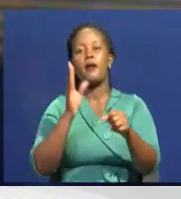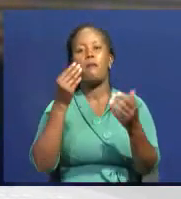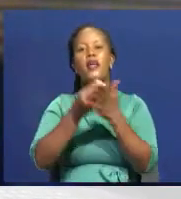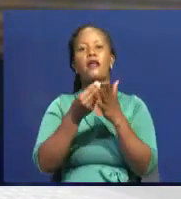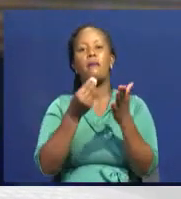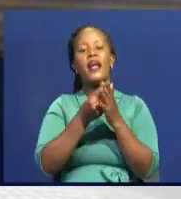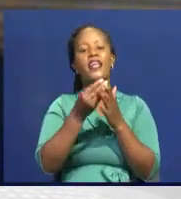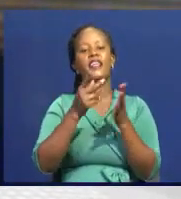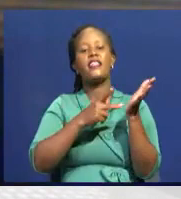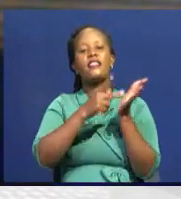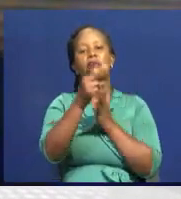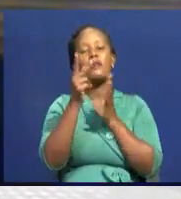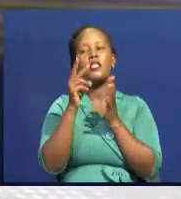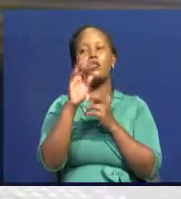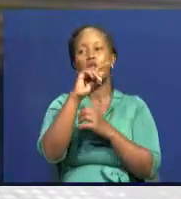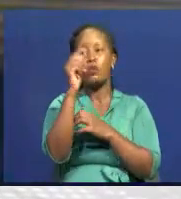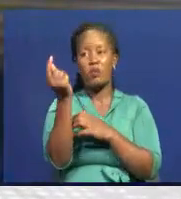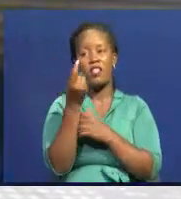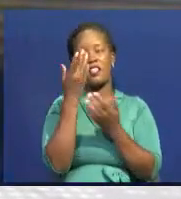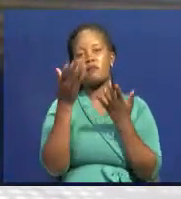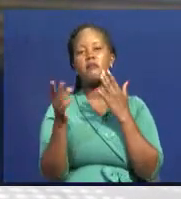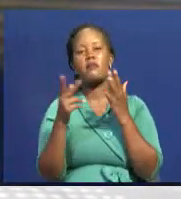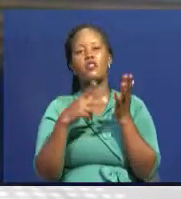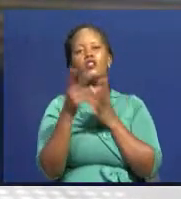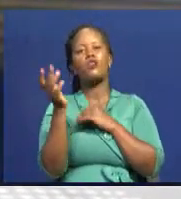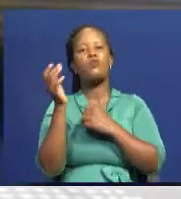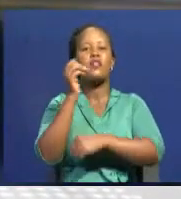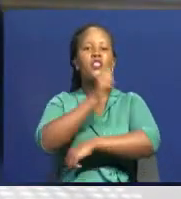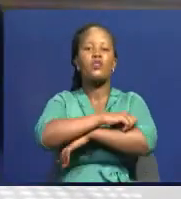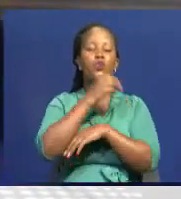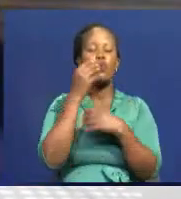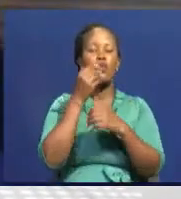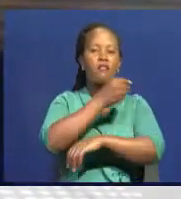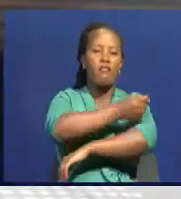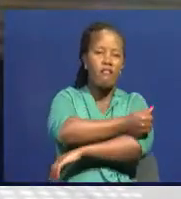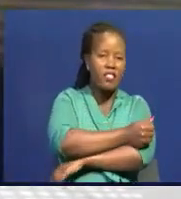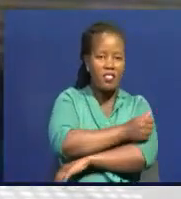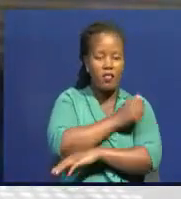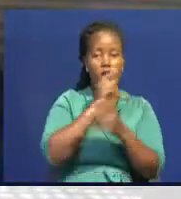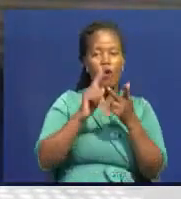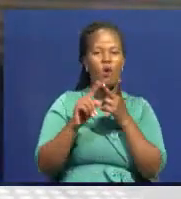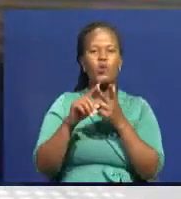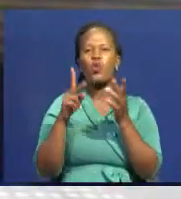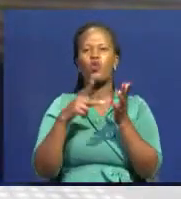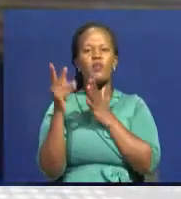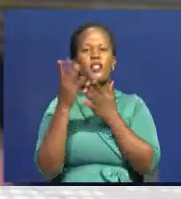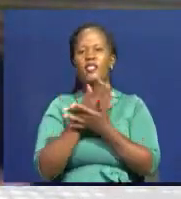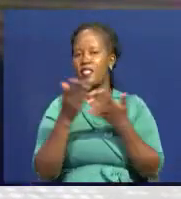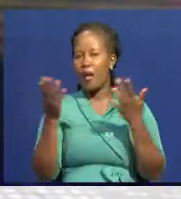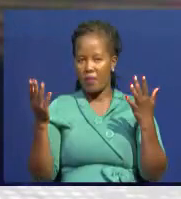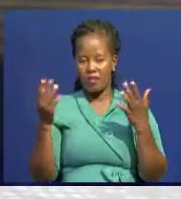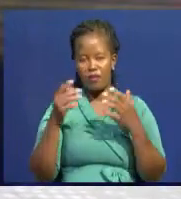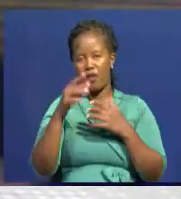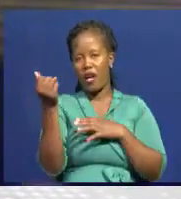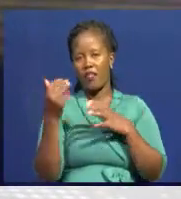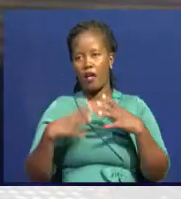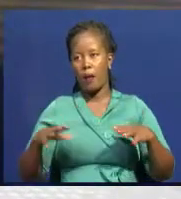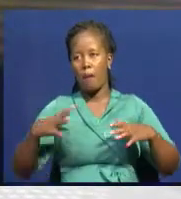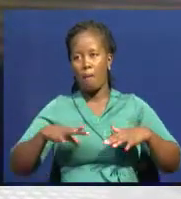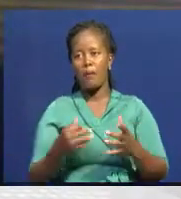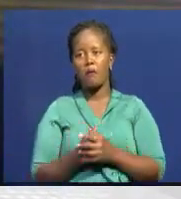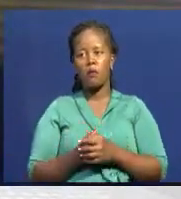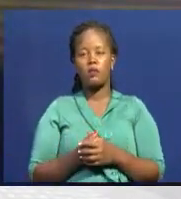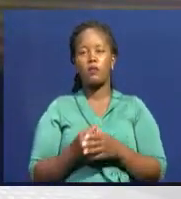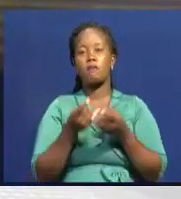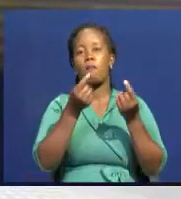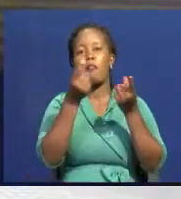Kenya are sent to take care of a school fees of somebody or pay something for somebody else and so on and so forth. A few